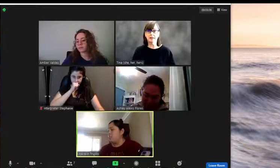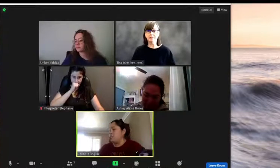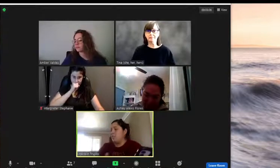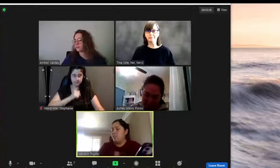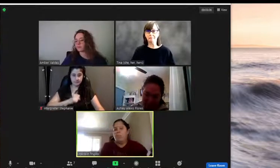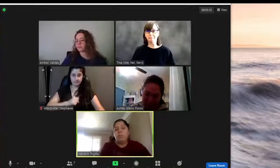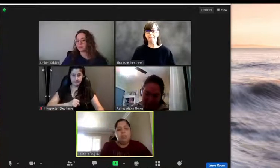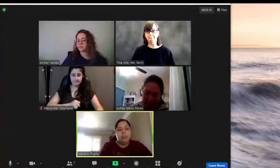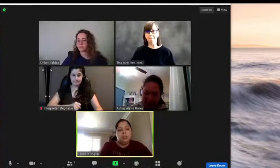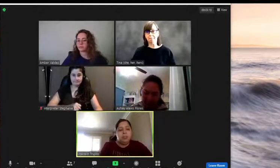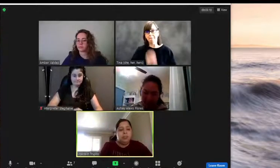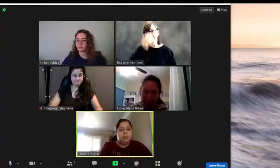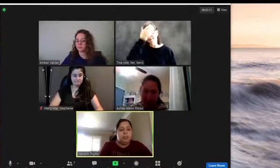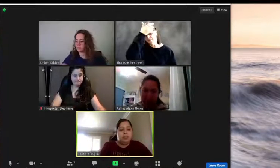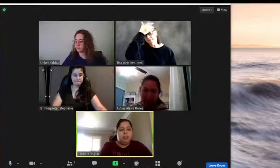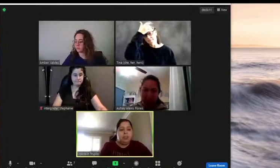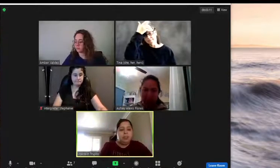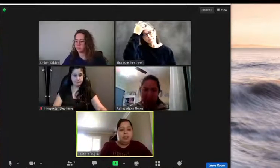Yeah.